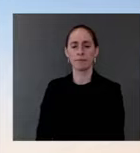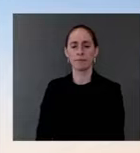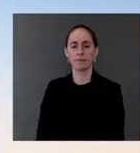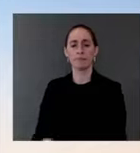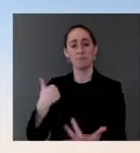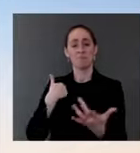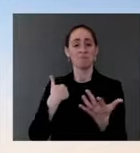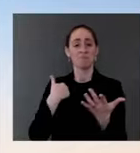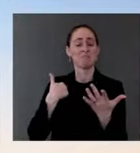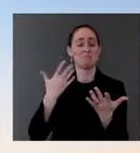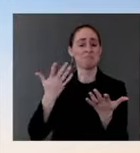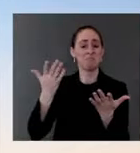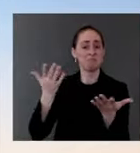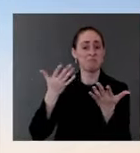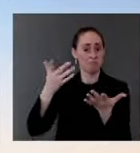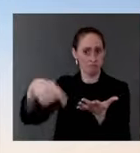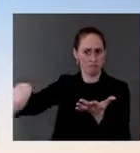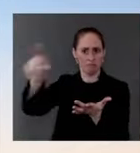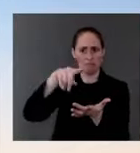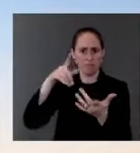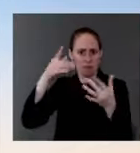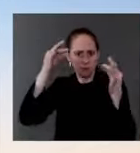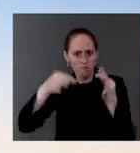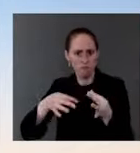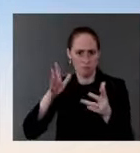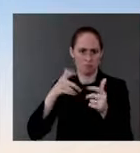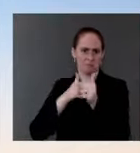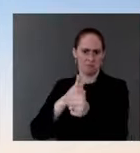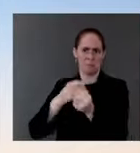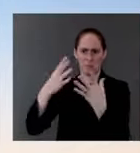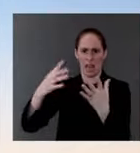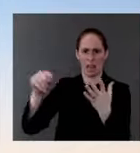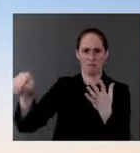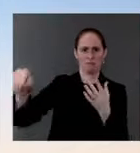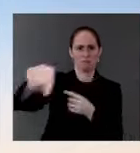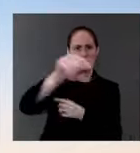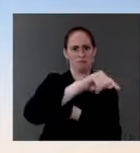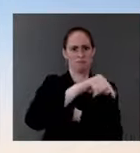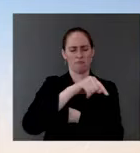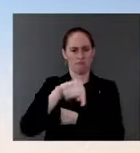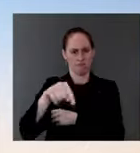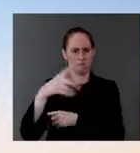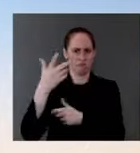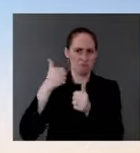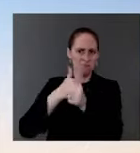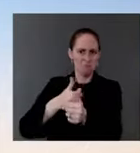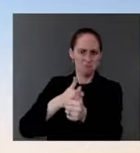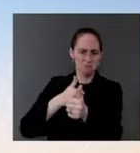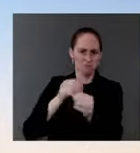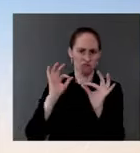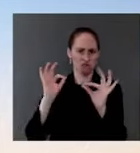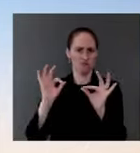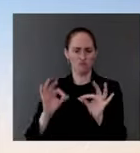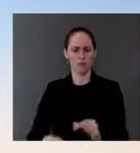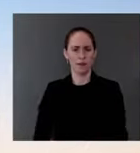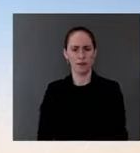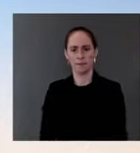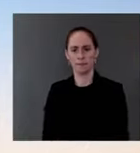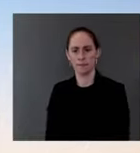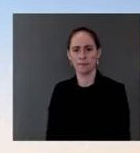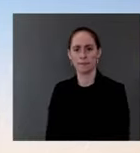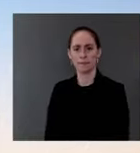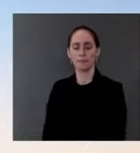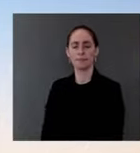large population of the school community. And that is something they have made the decision will make their community and their